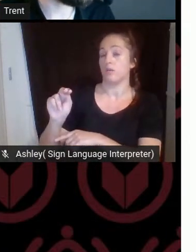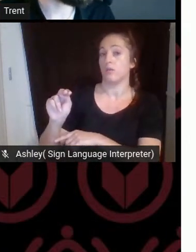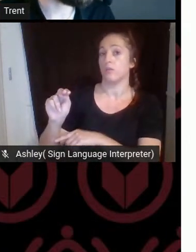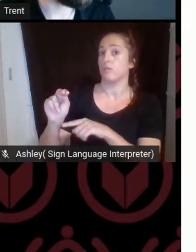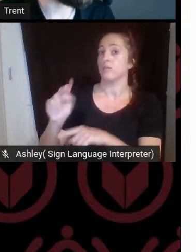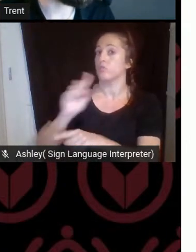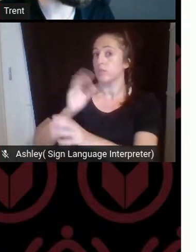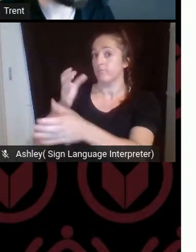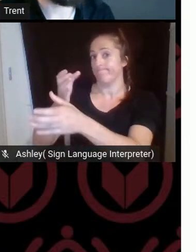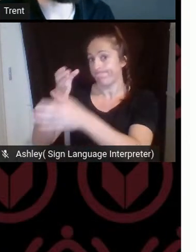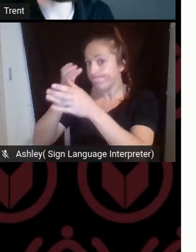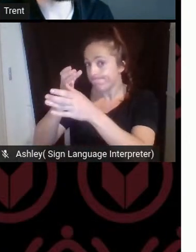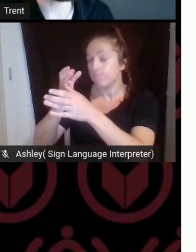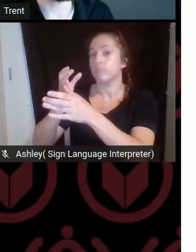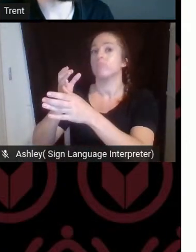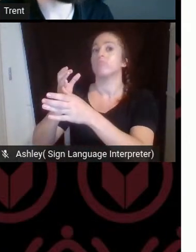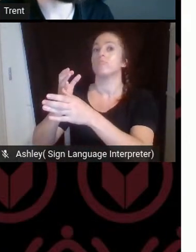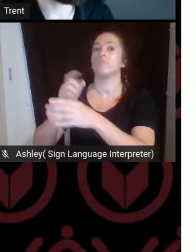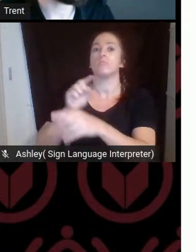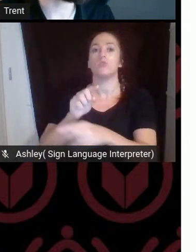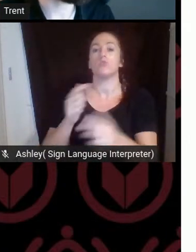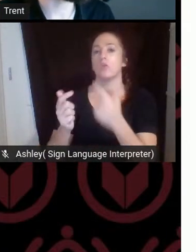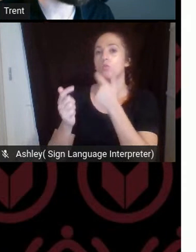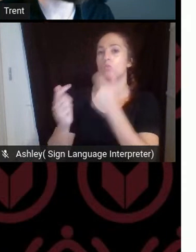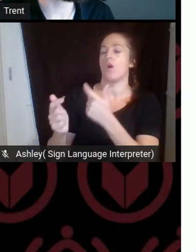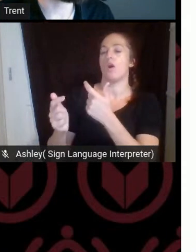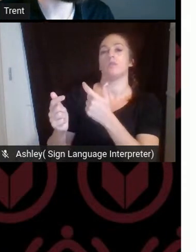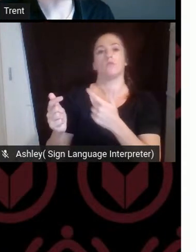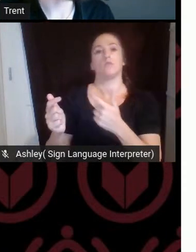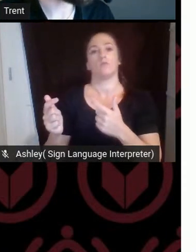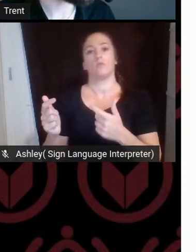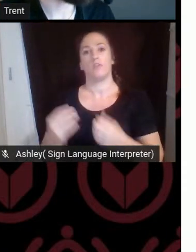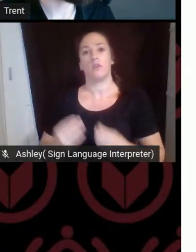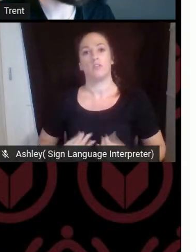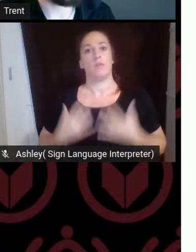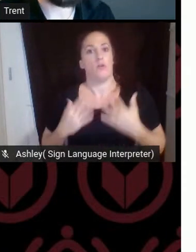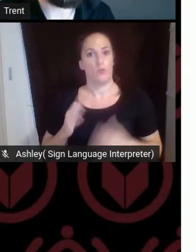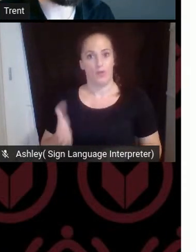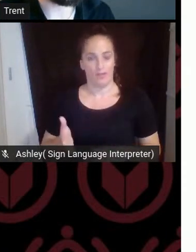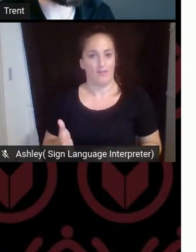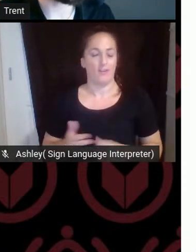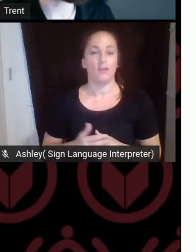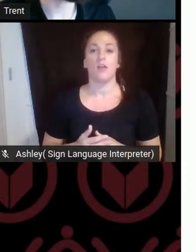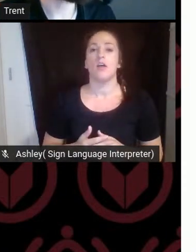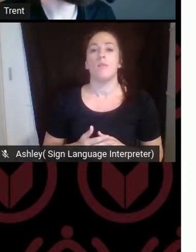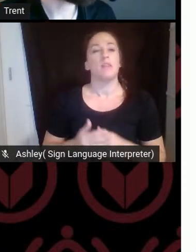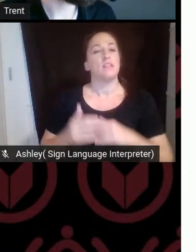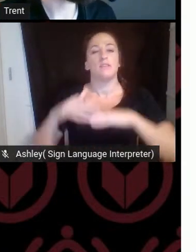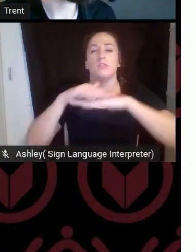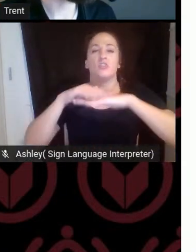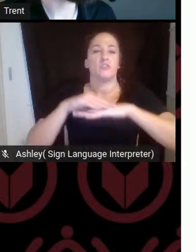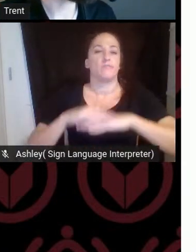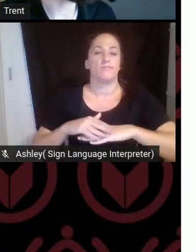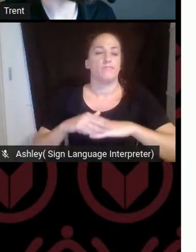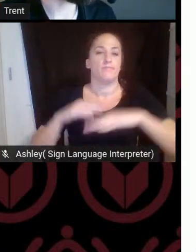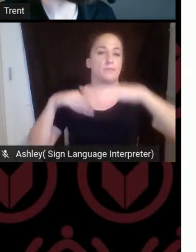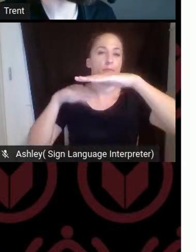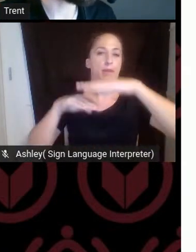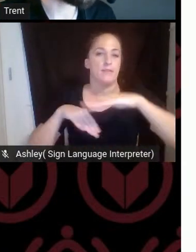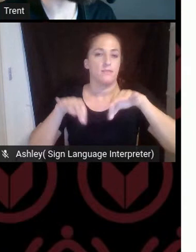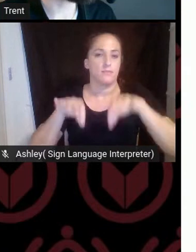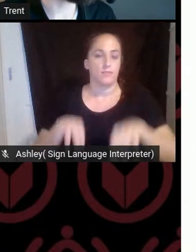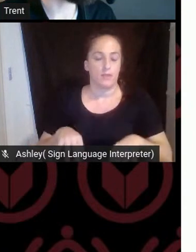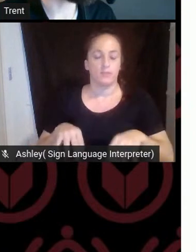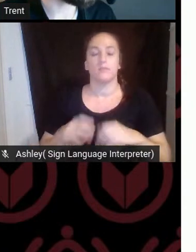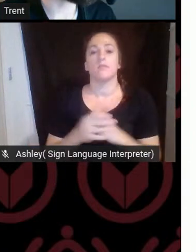knowledge, and he'll inspire you to do some really cool things with your classroom. So right now, we're just going to go over the basics. When you first load